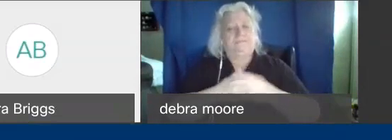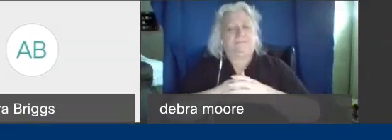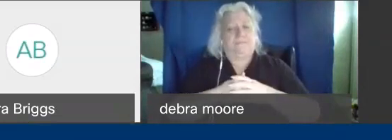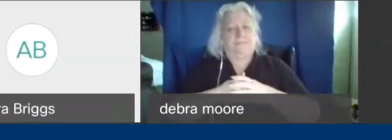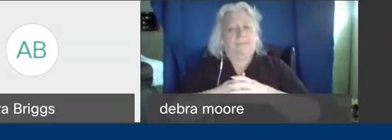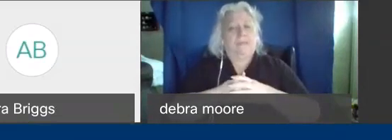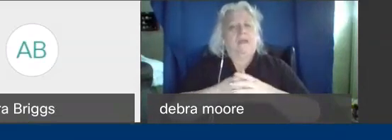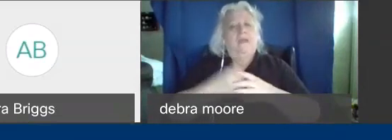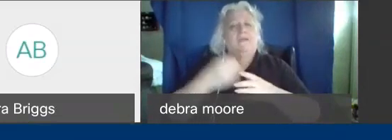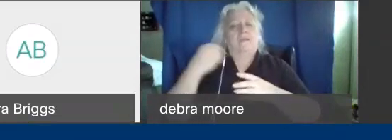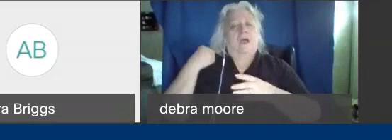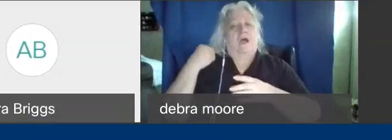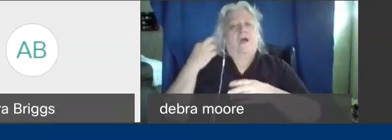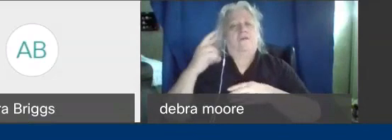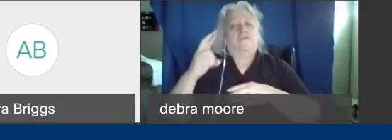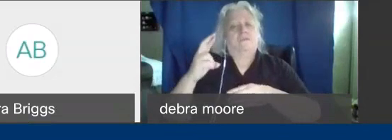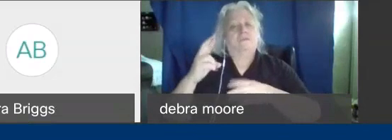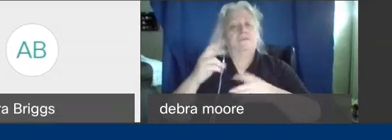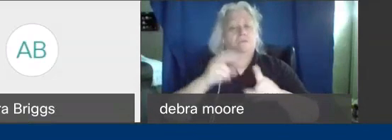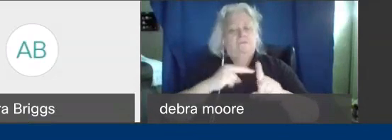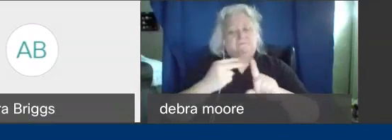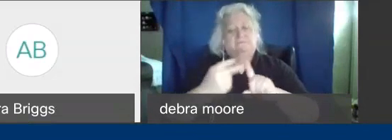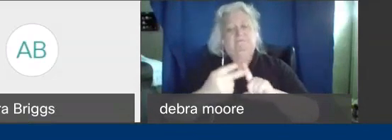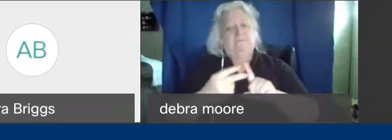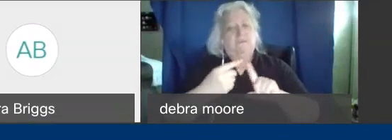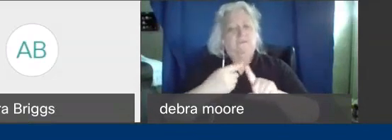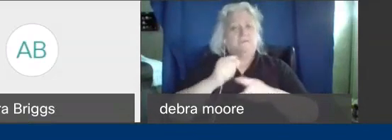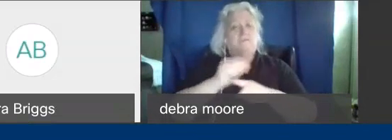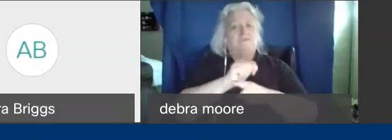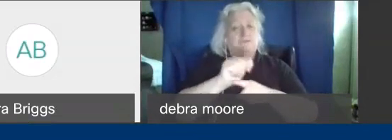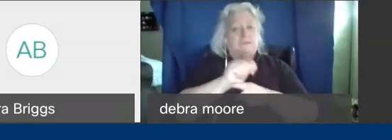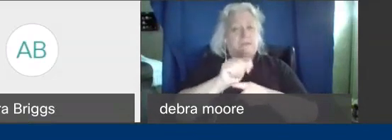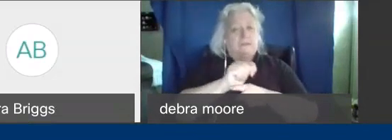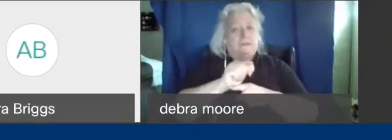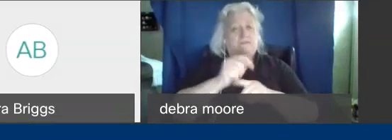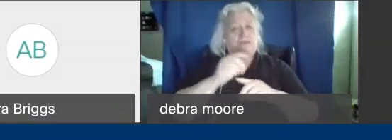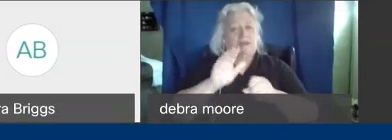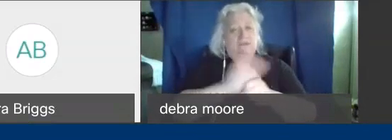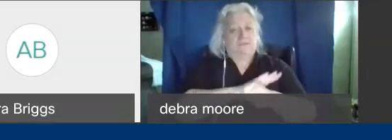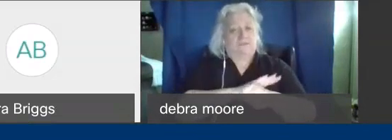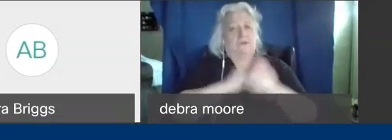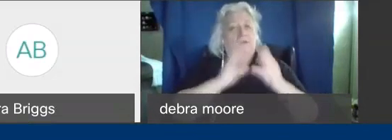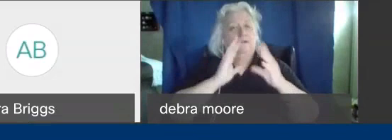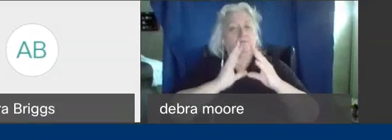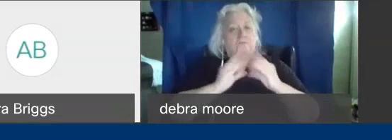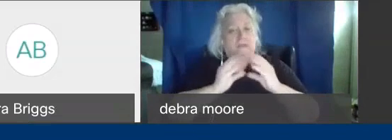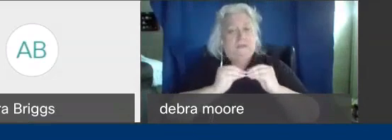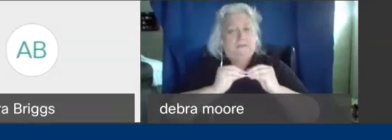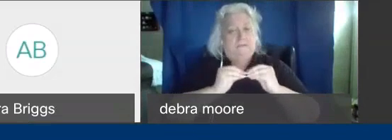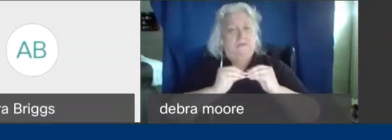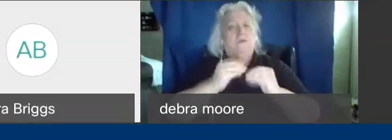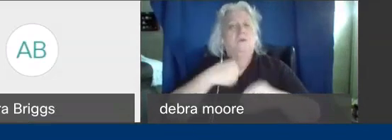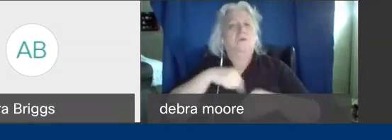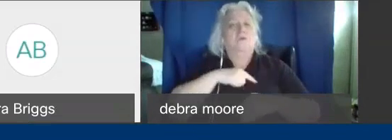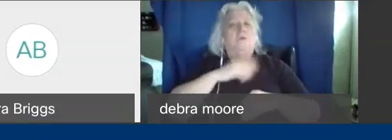officers will provide an overview of the contents from this training at the next full membership meeting. So we do know that you guys are working on